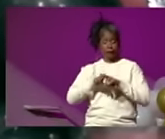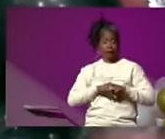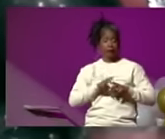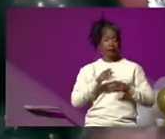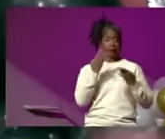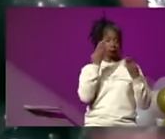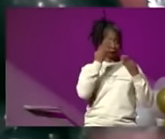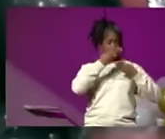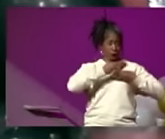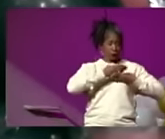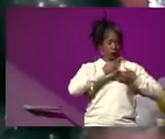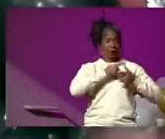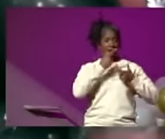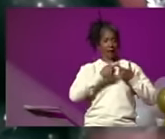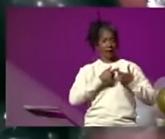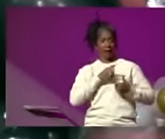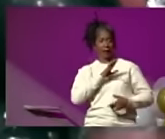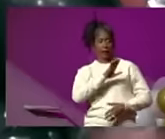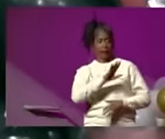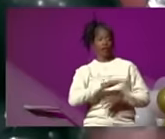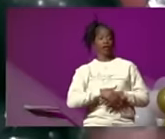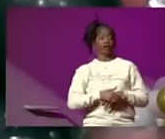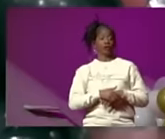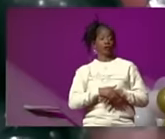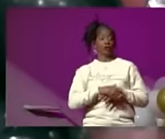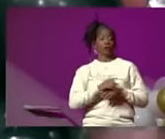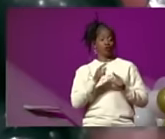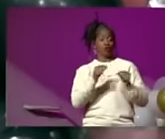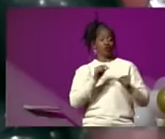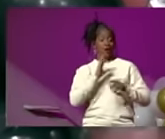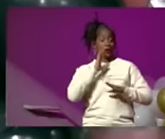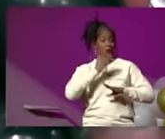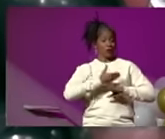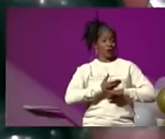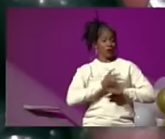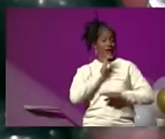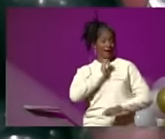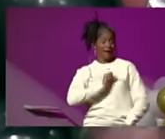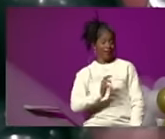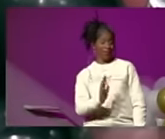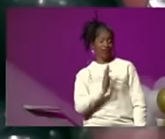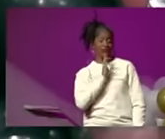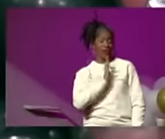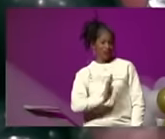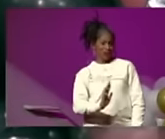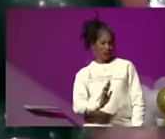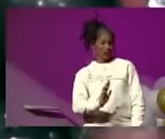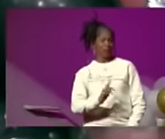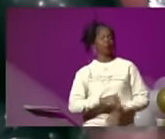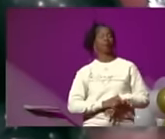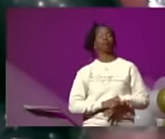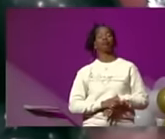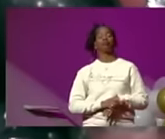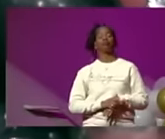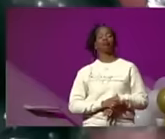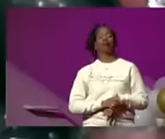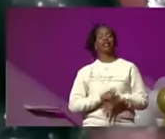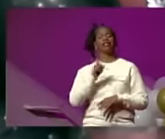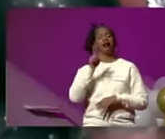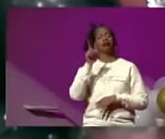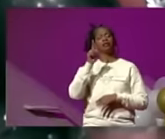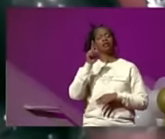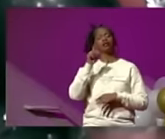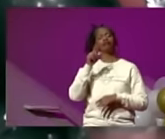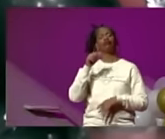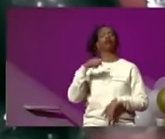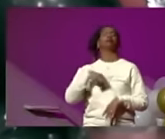sudden his 3-year-old granddaughter comes running down the steps, and the granddaughter is running down the